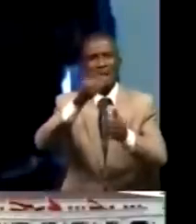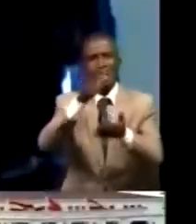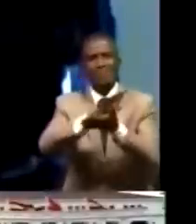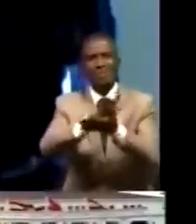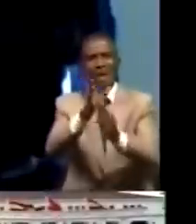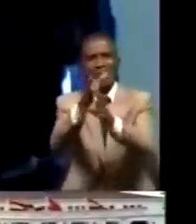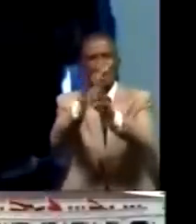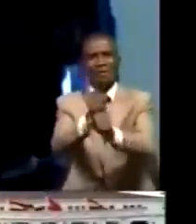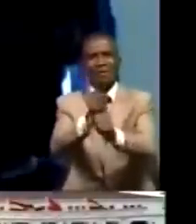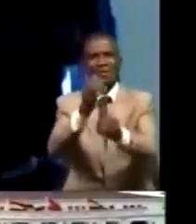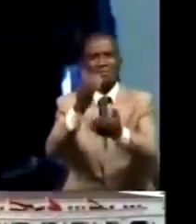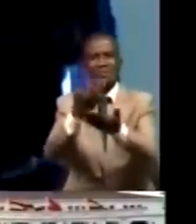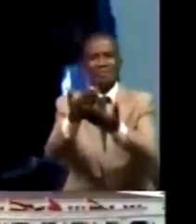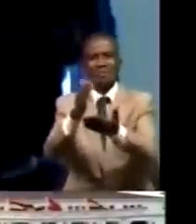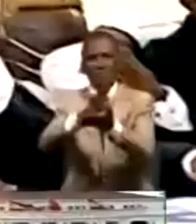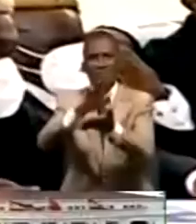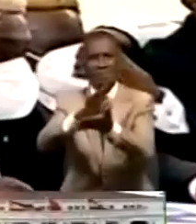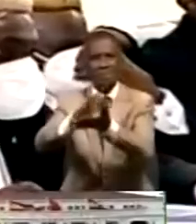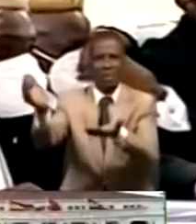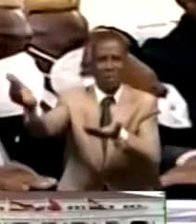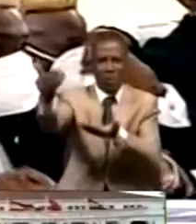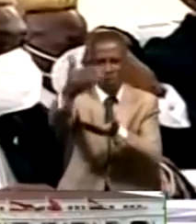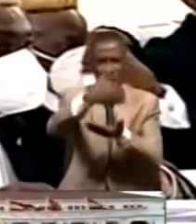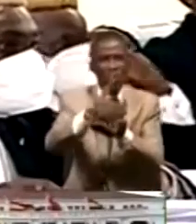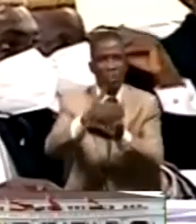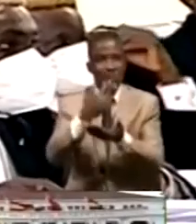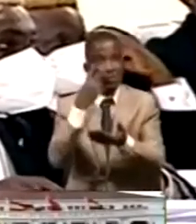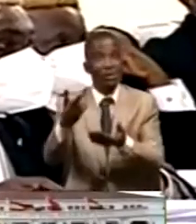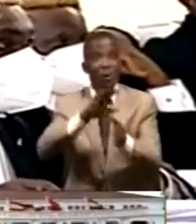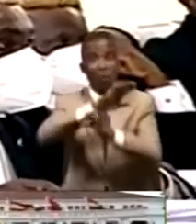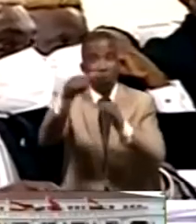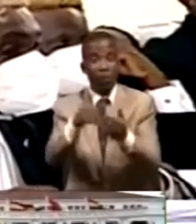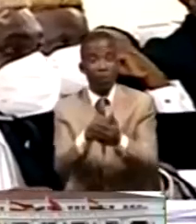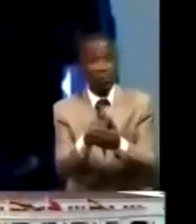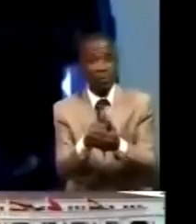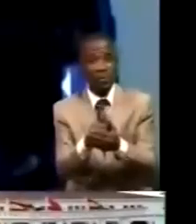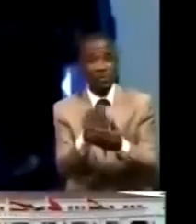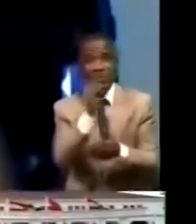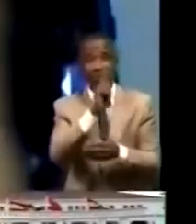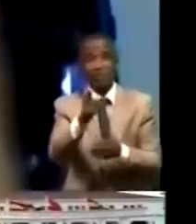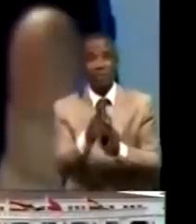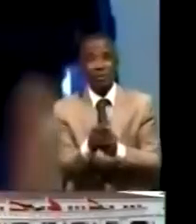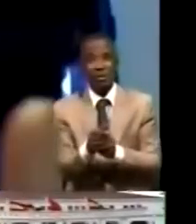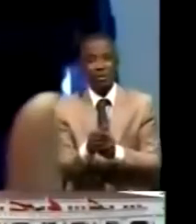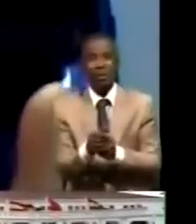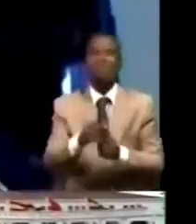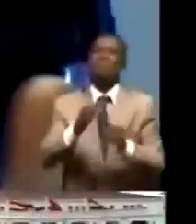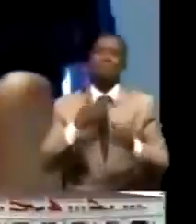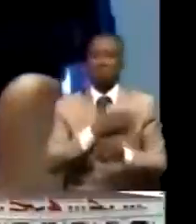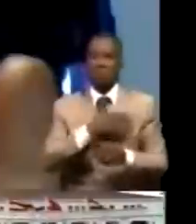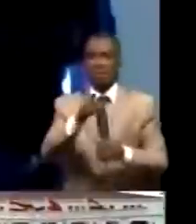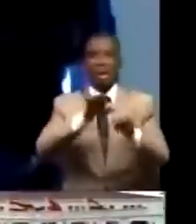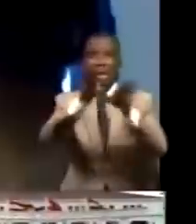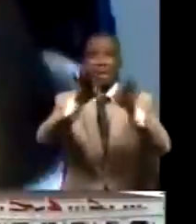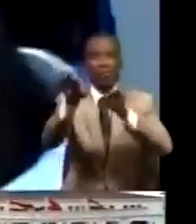As the summary sheets. You had seen all of them. There's a distinction that has to be made. Please